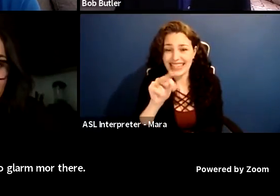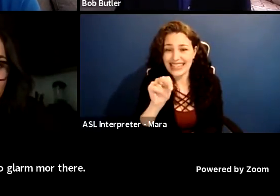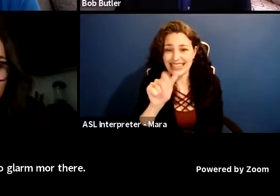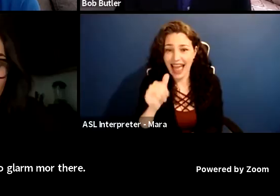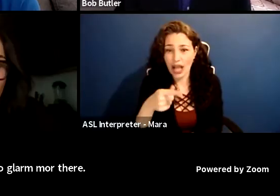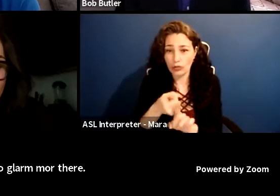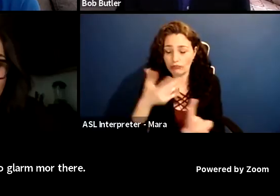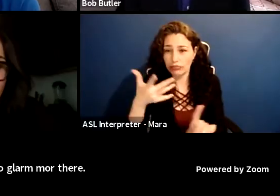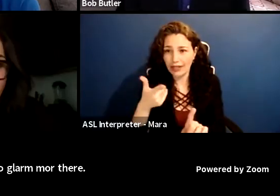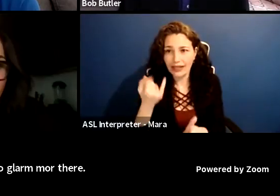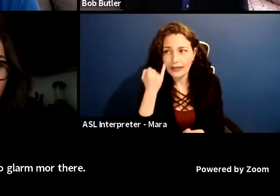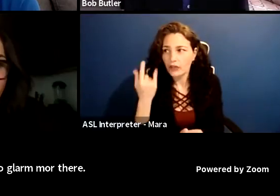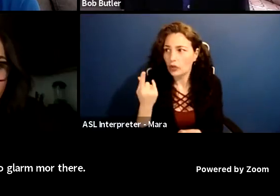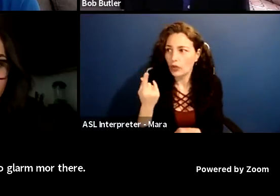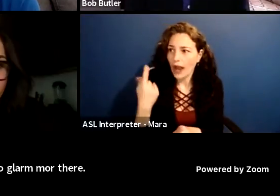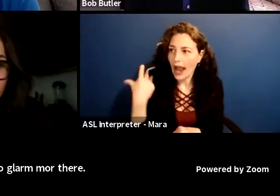fire